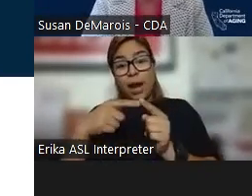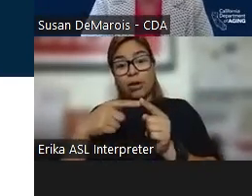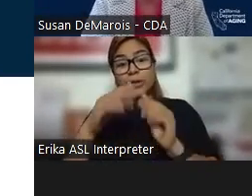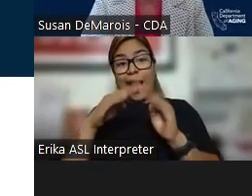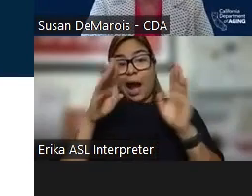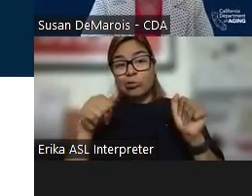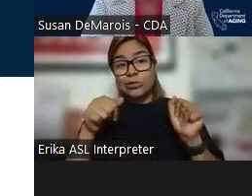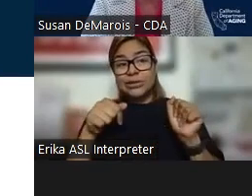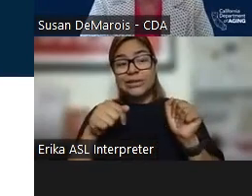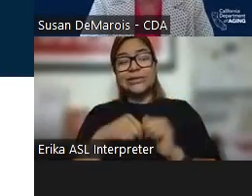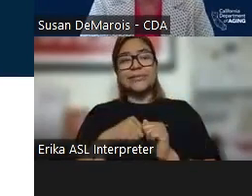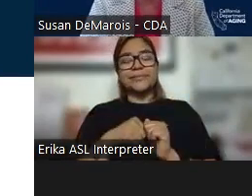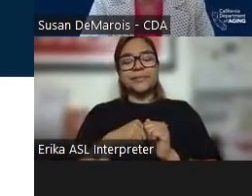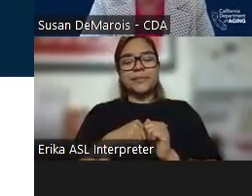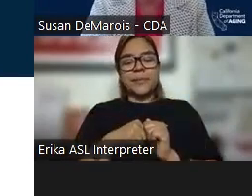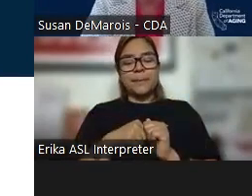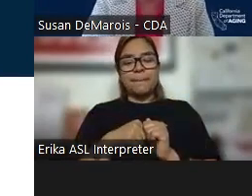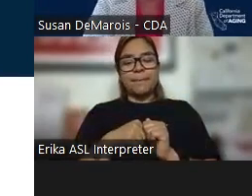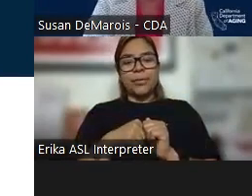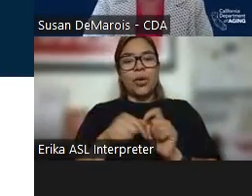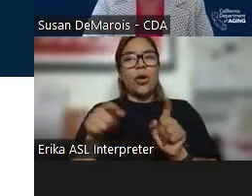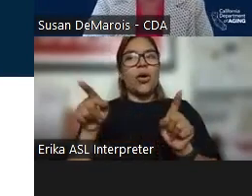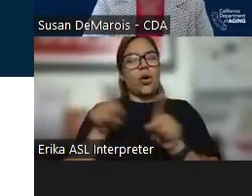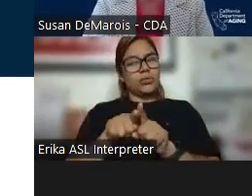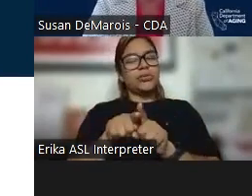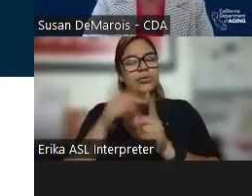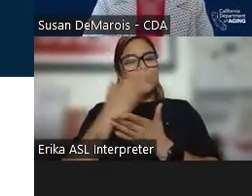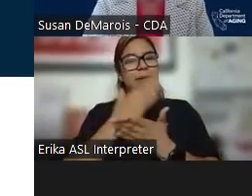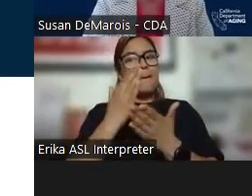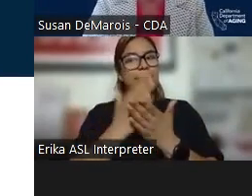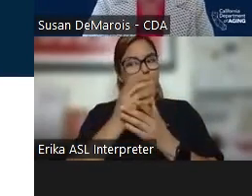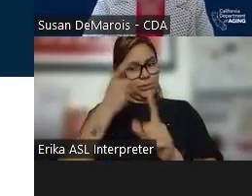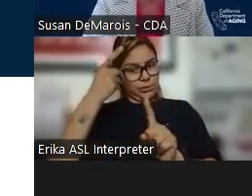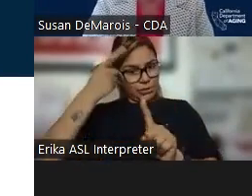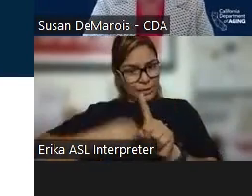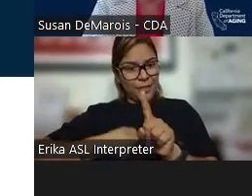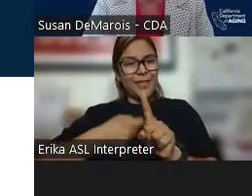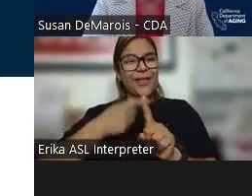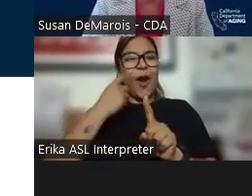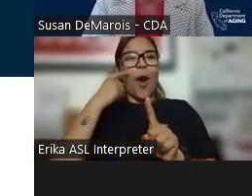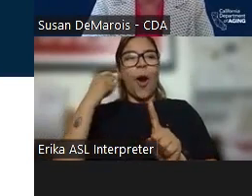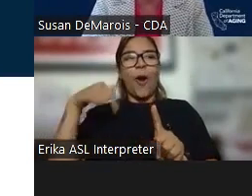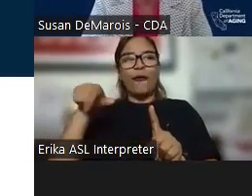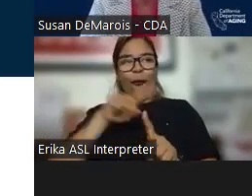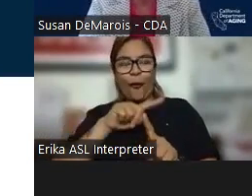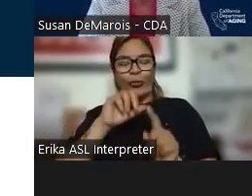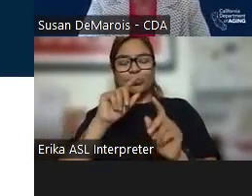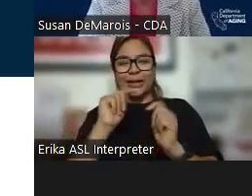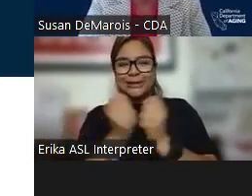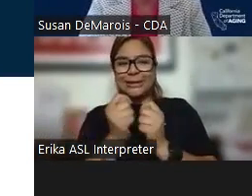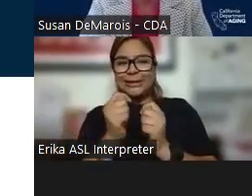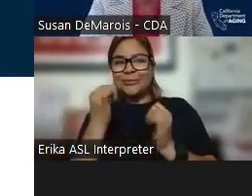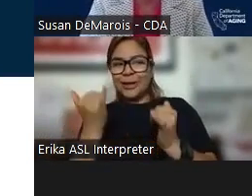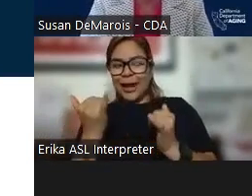choice. It's also budget month. I think everybody on this call knows that too well. I